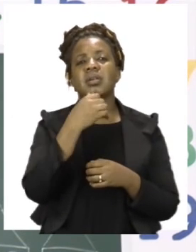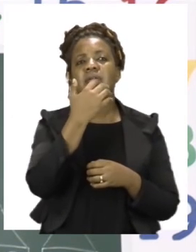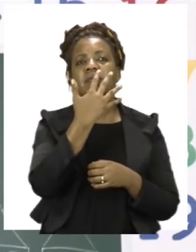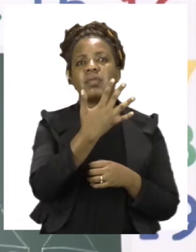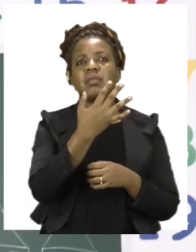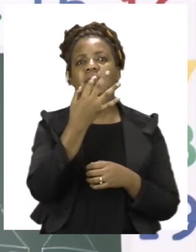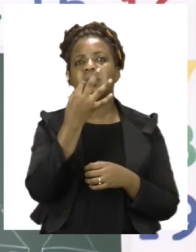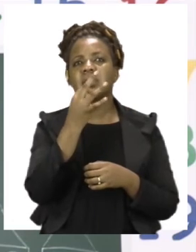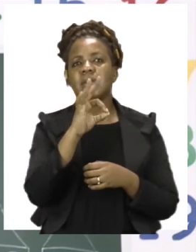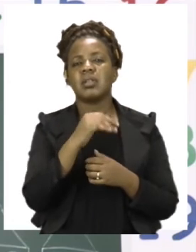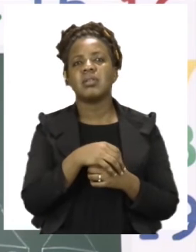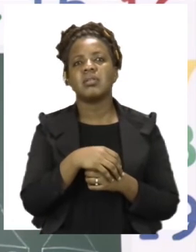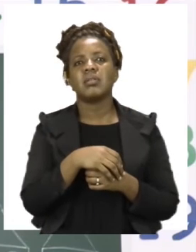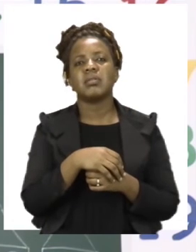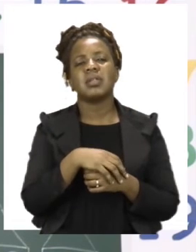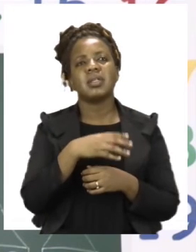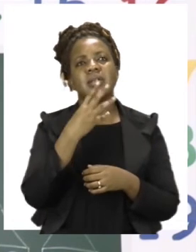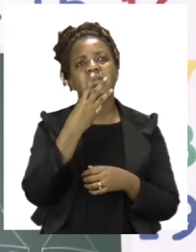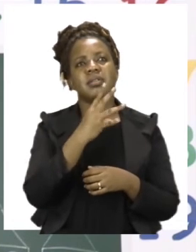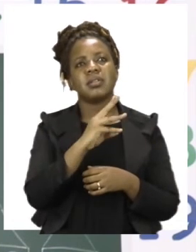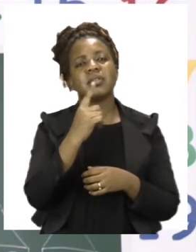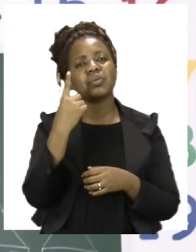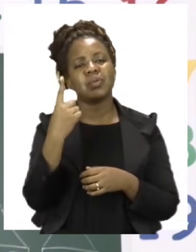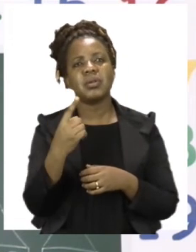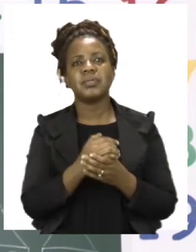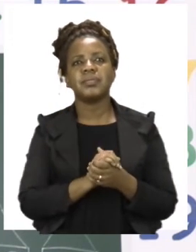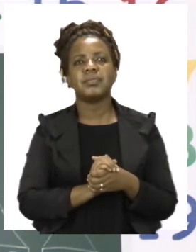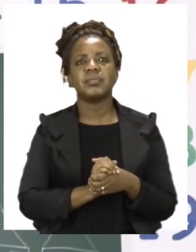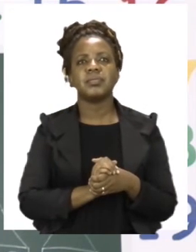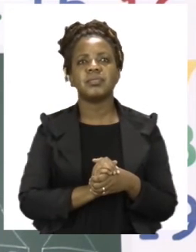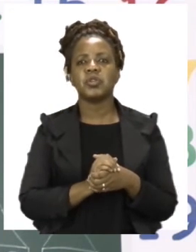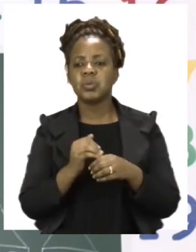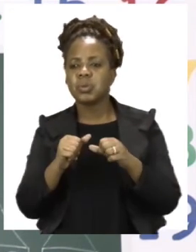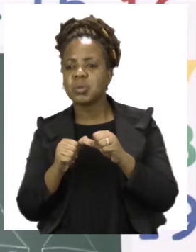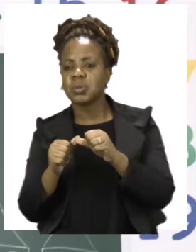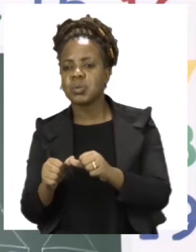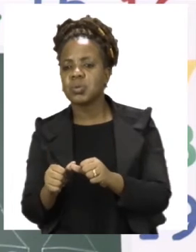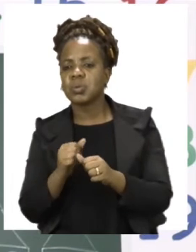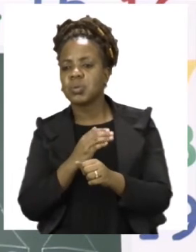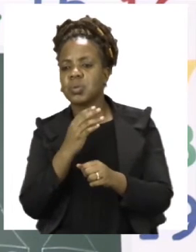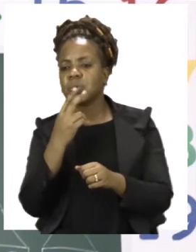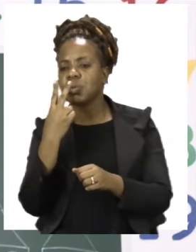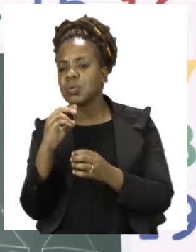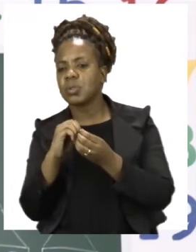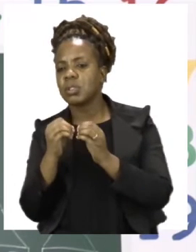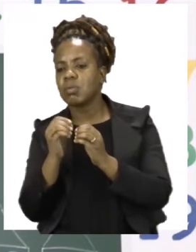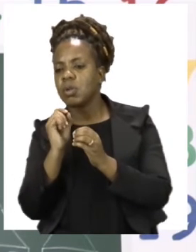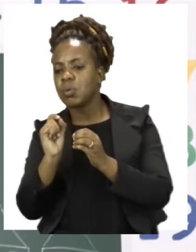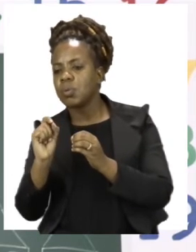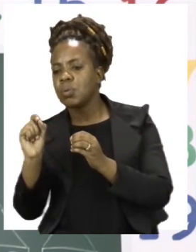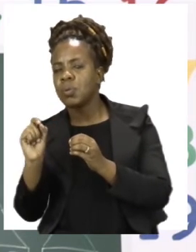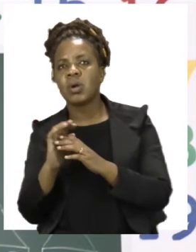59 and 61. But before we can go to the next 2 numbers, we need to